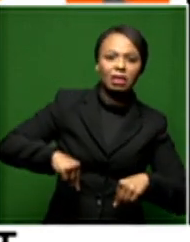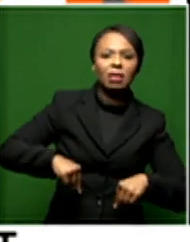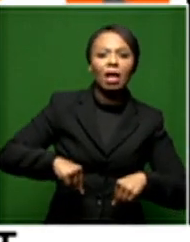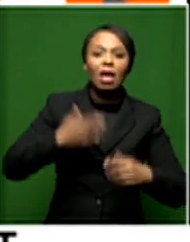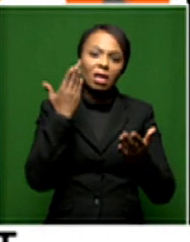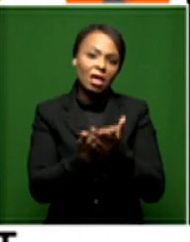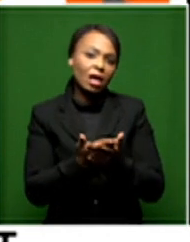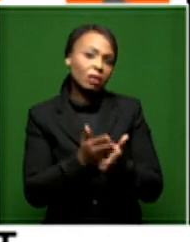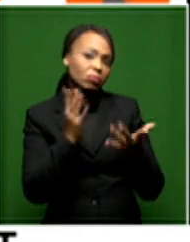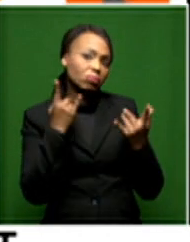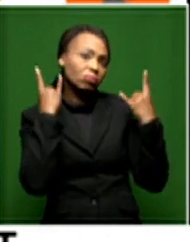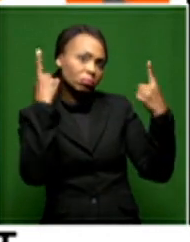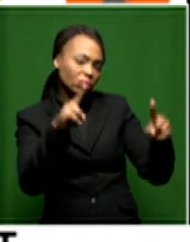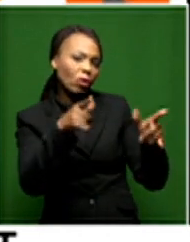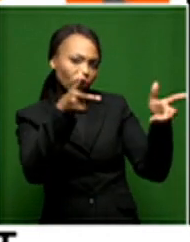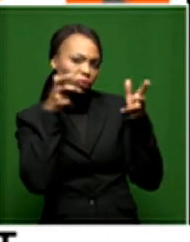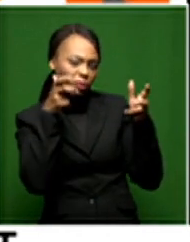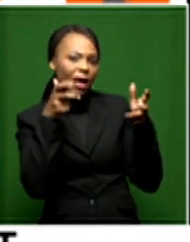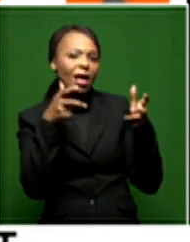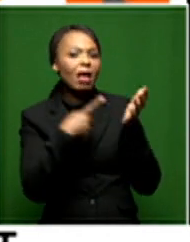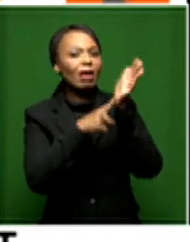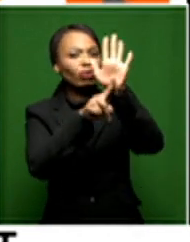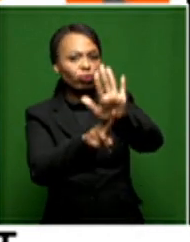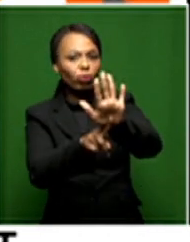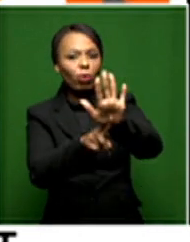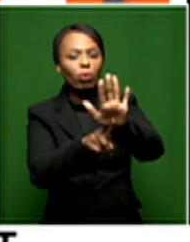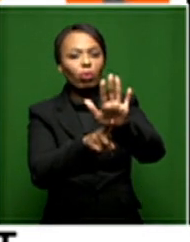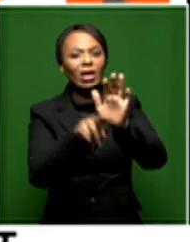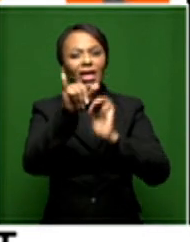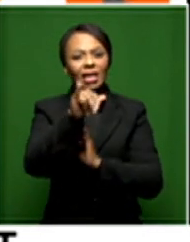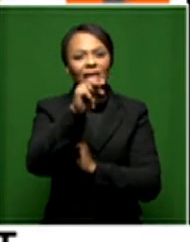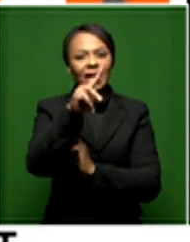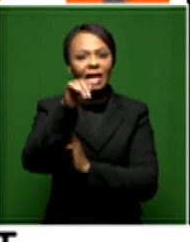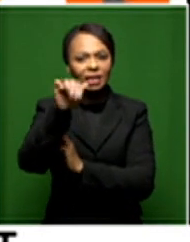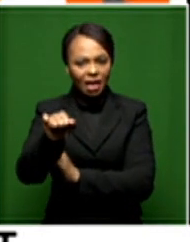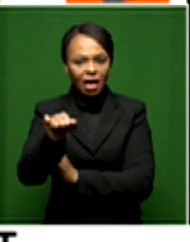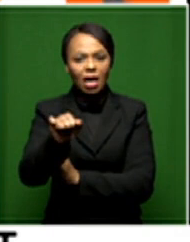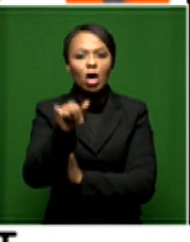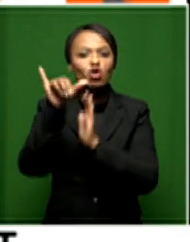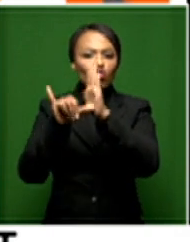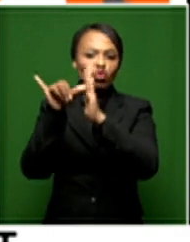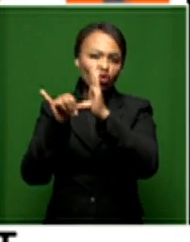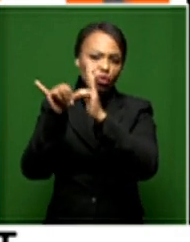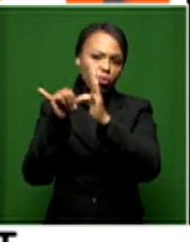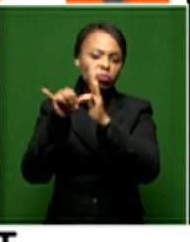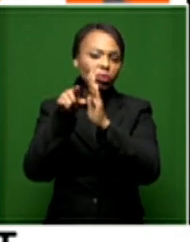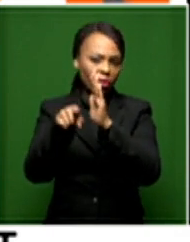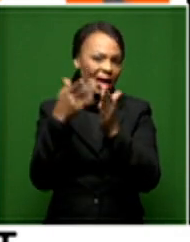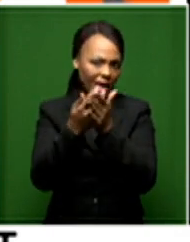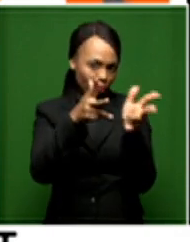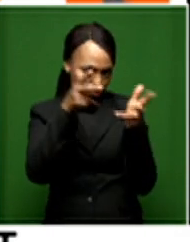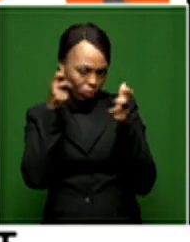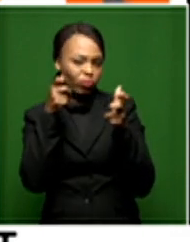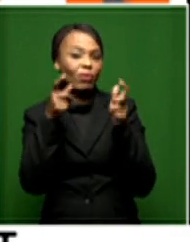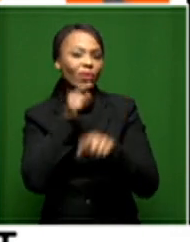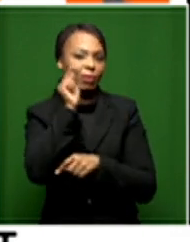and watch the game. It's being live streamed on the Inanda YouTube page, the official Inanda YouTube page. And